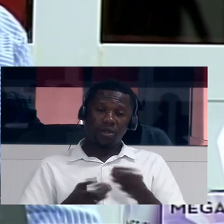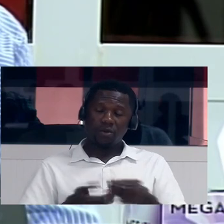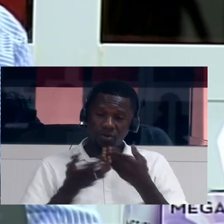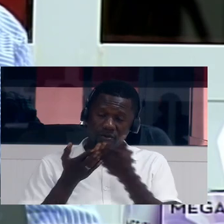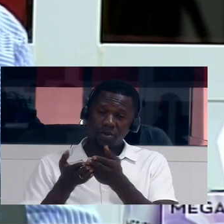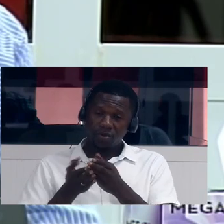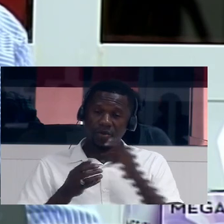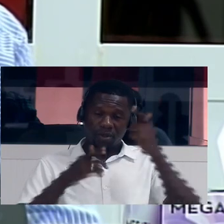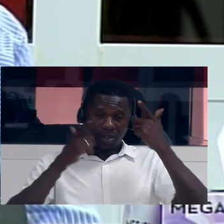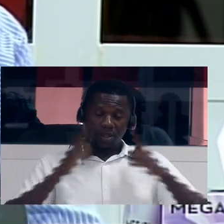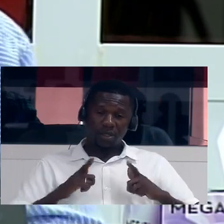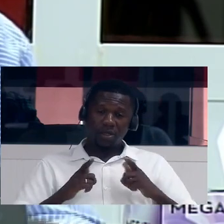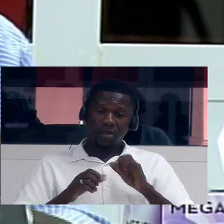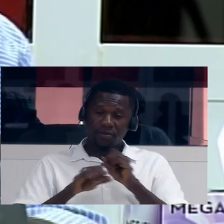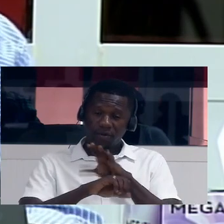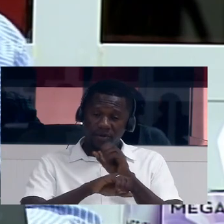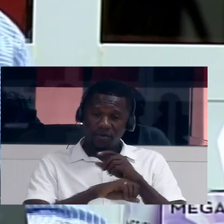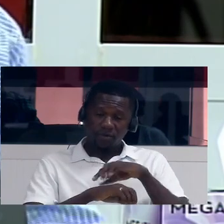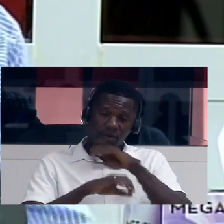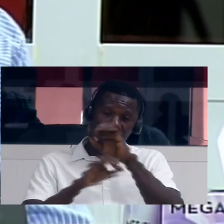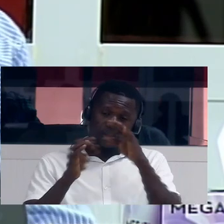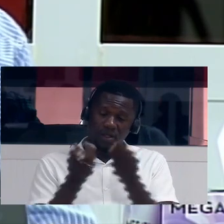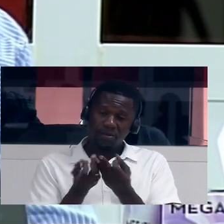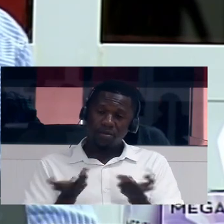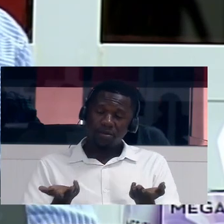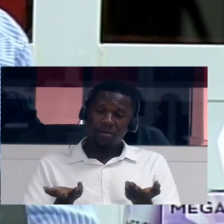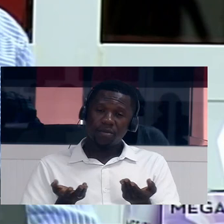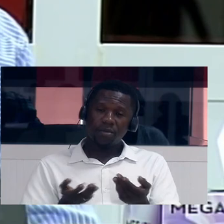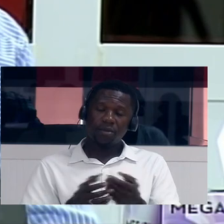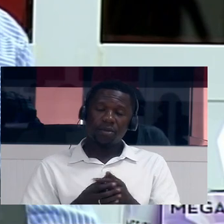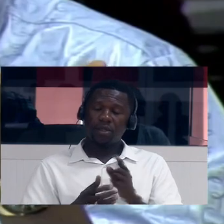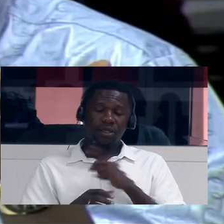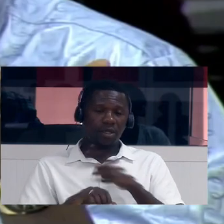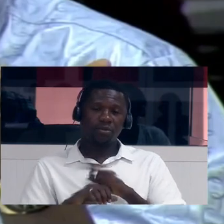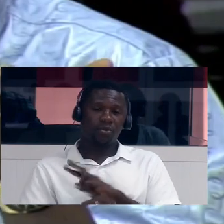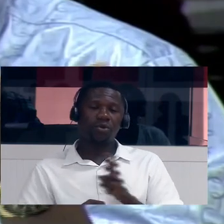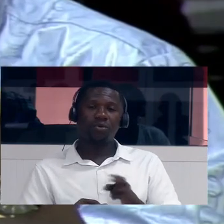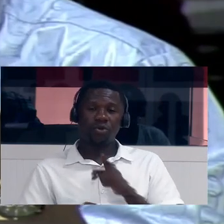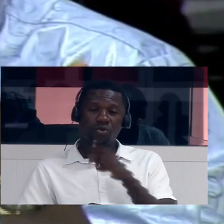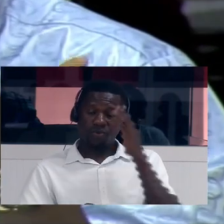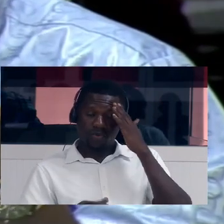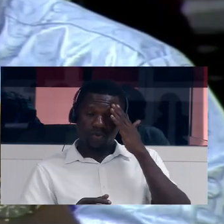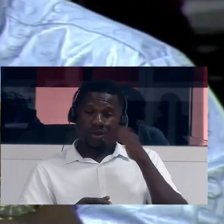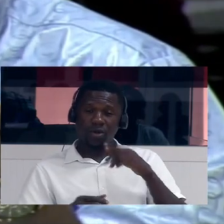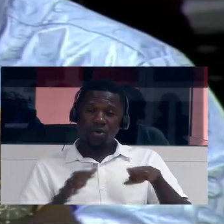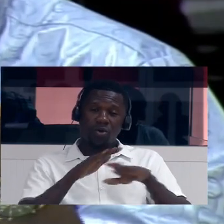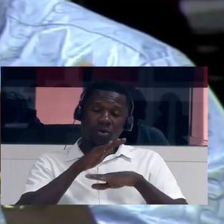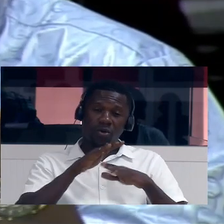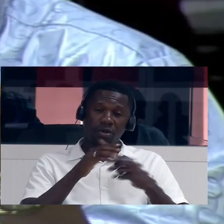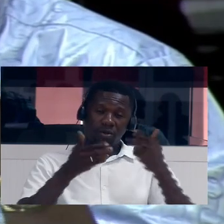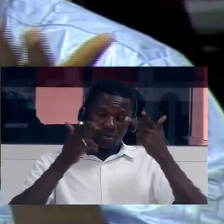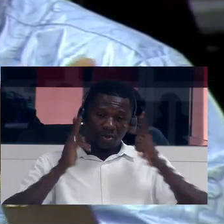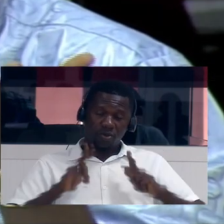legal advice from your team? At that point in time, no. But do you realize that under the law of